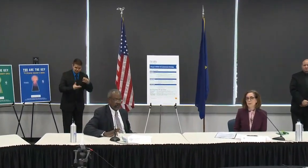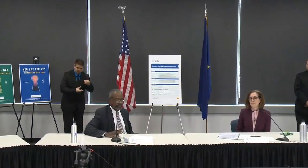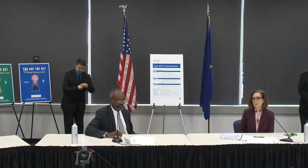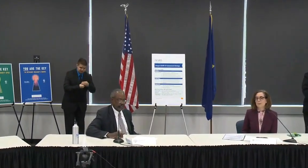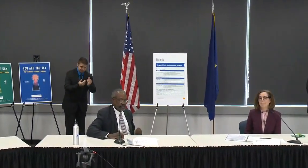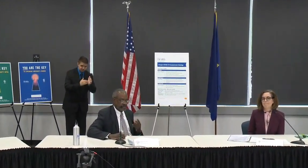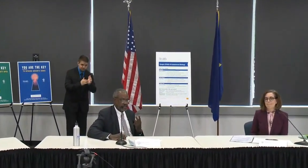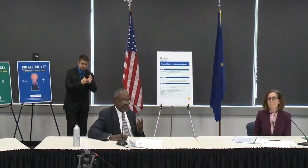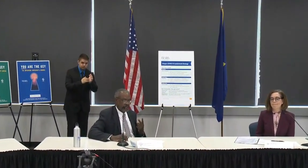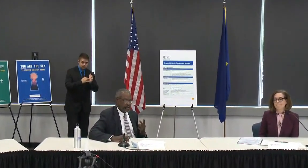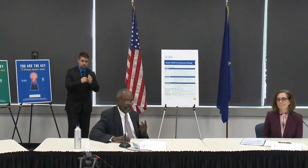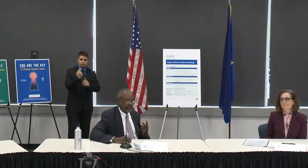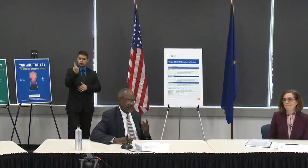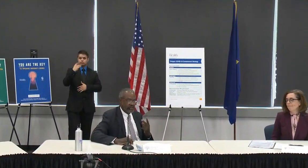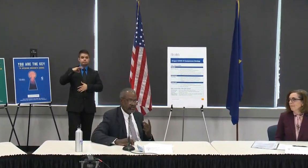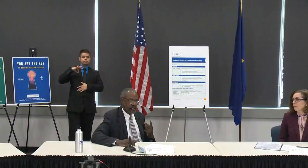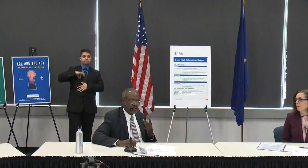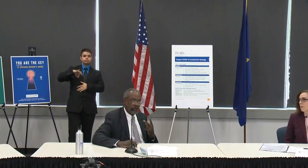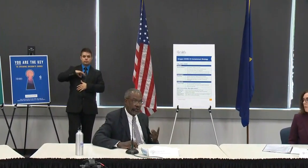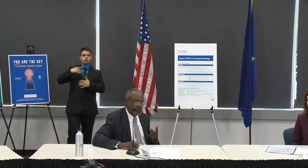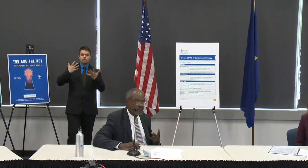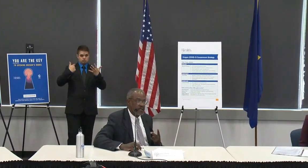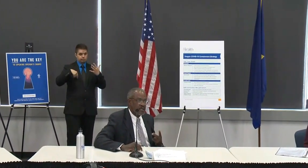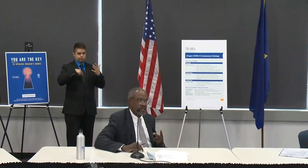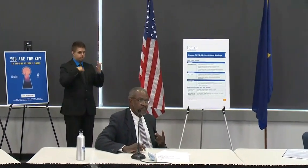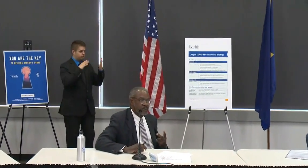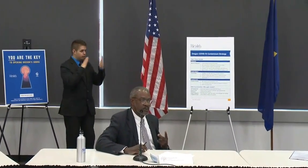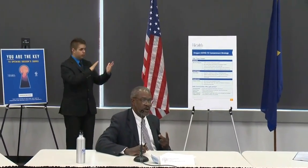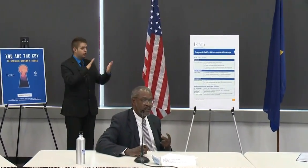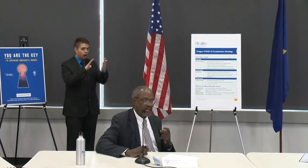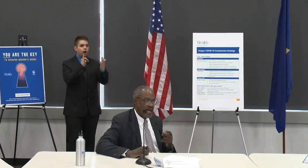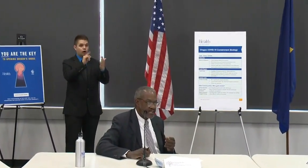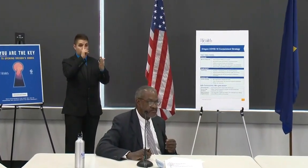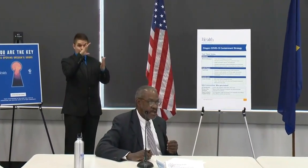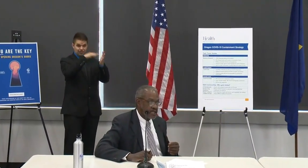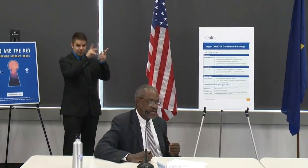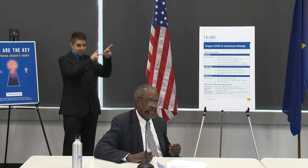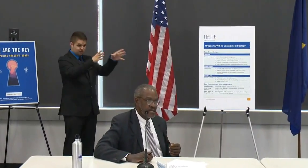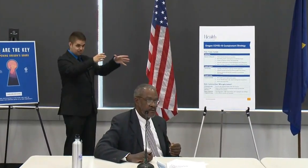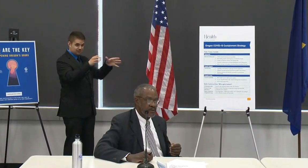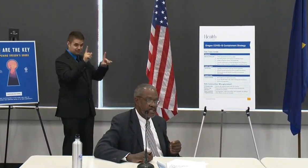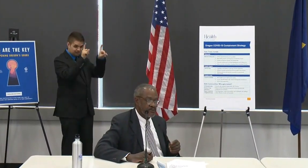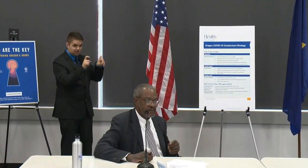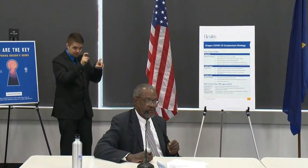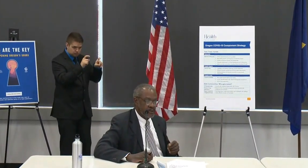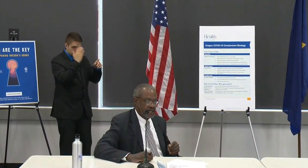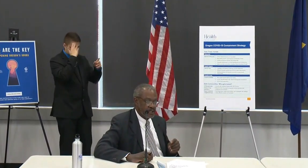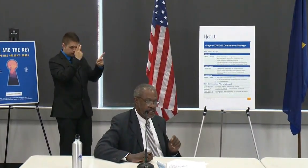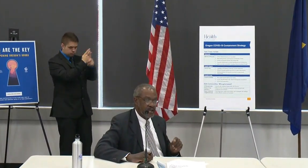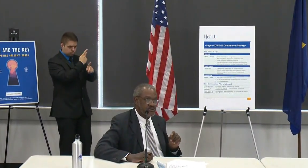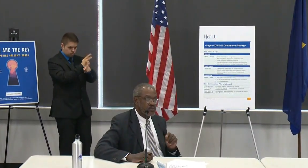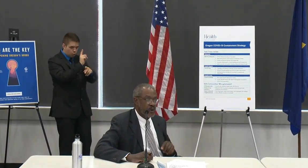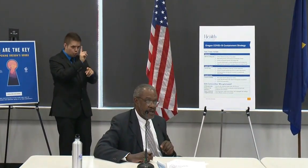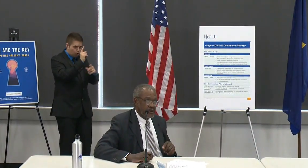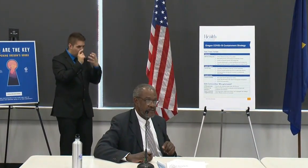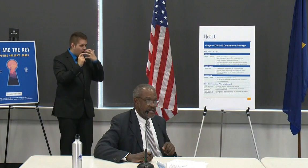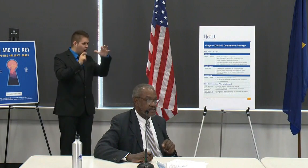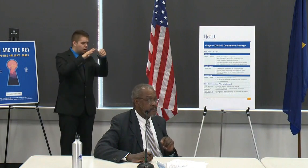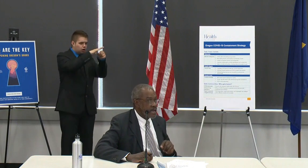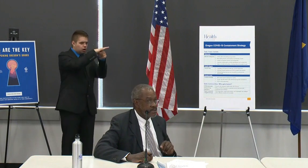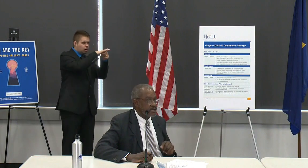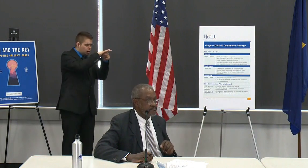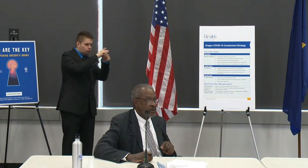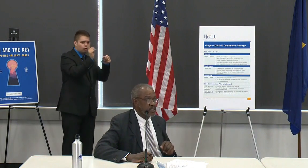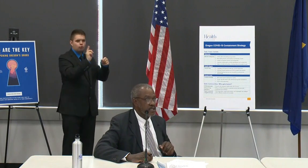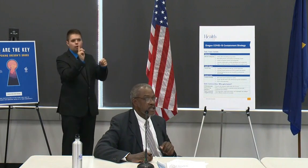of this approach is that it will help us understand who some people call that hot spotting but equally importantly it'll tell us where and